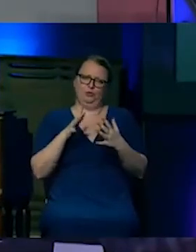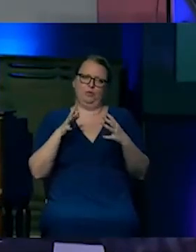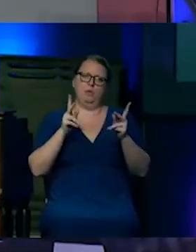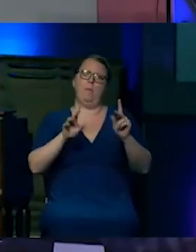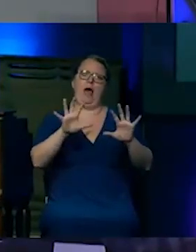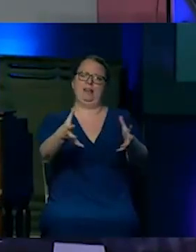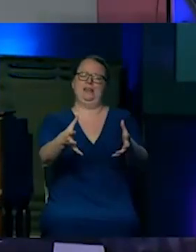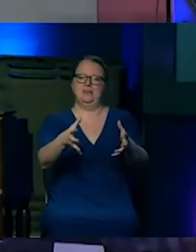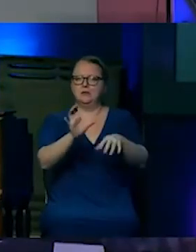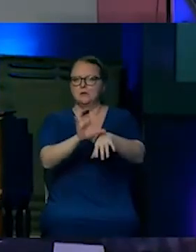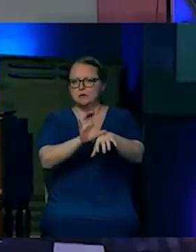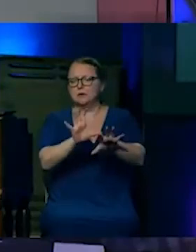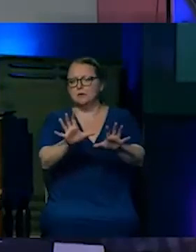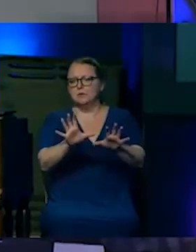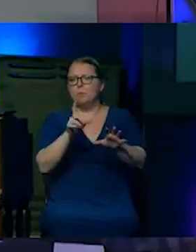new terms.